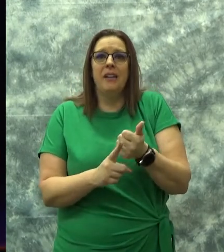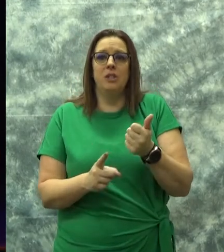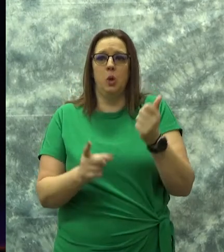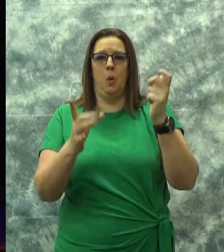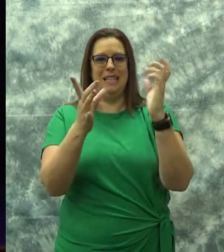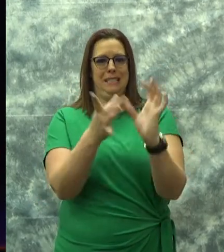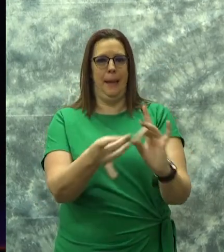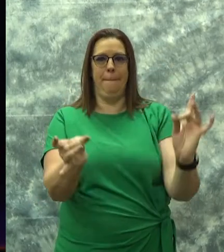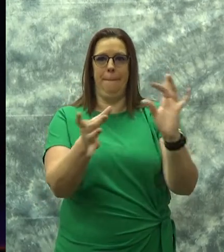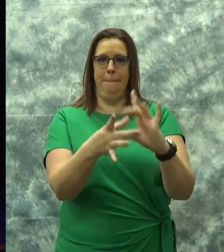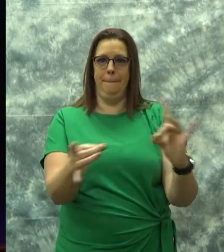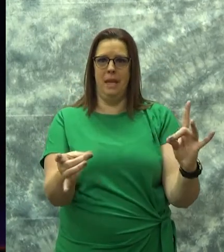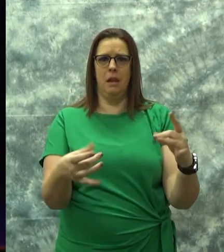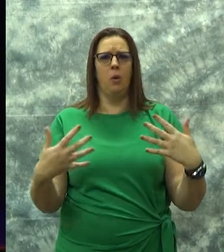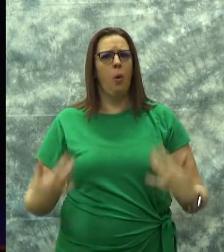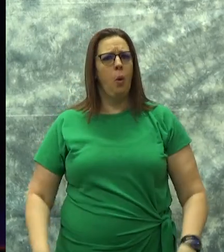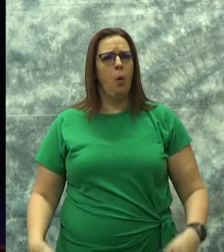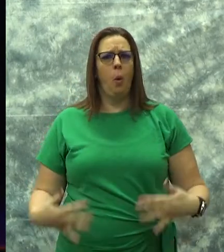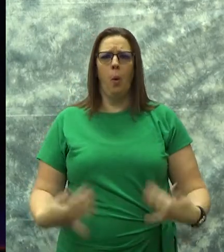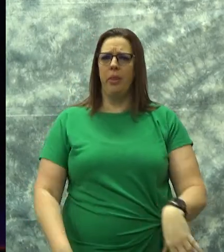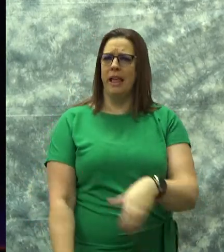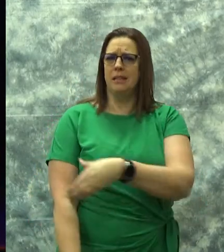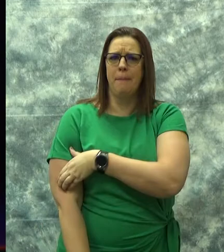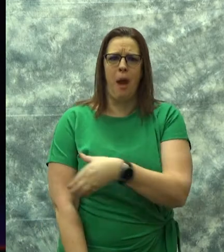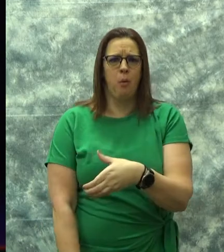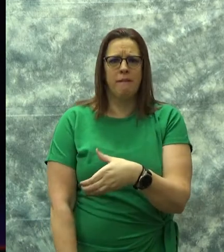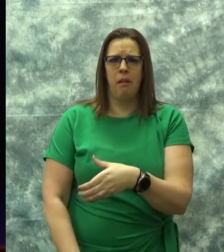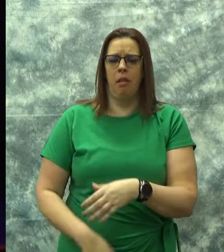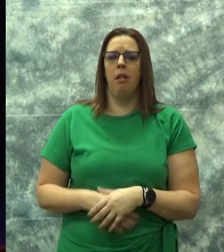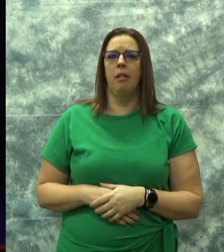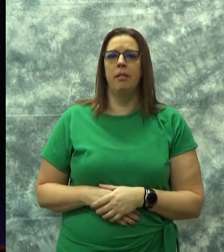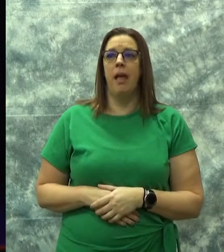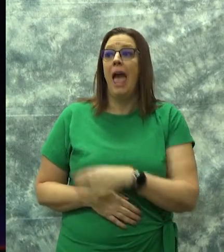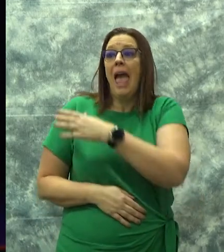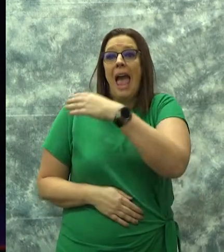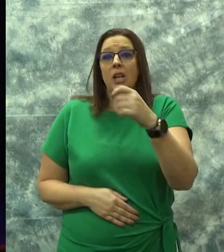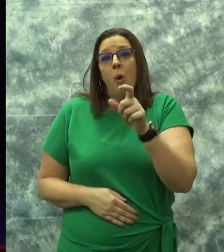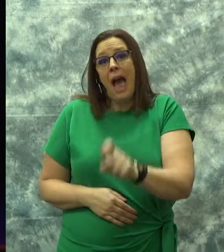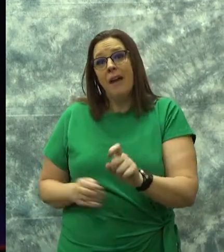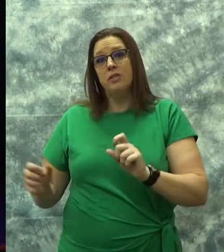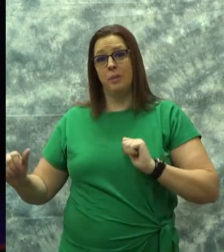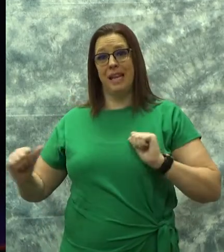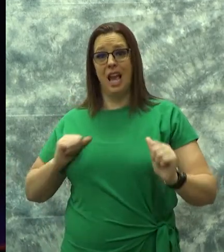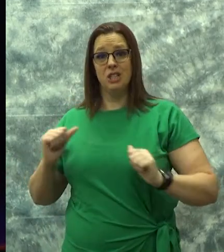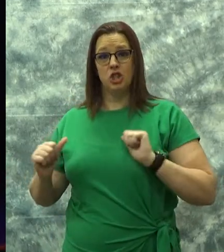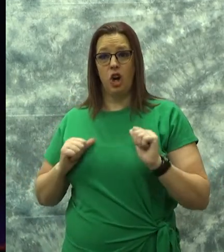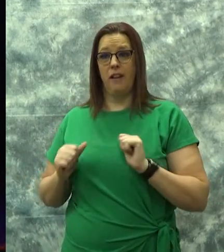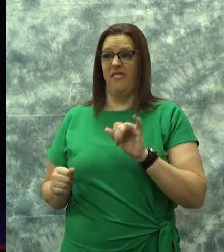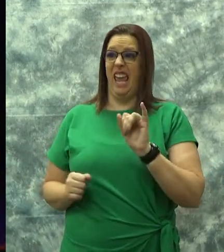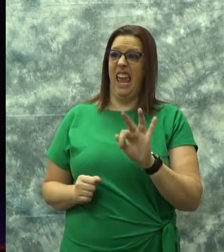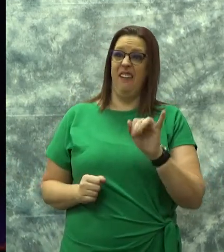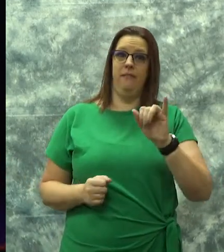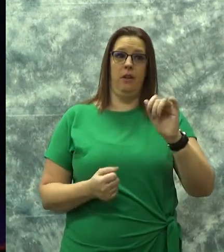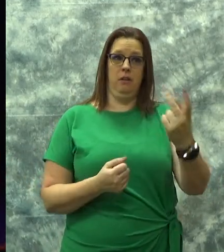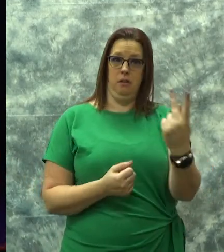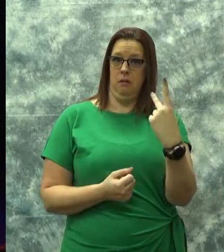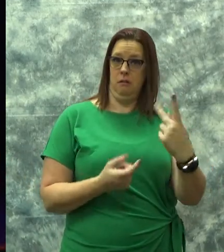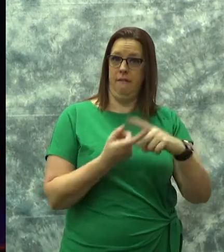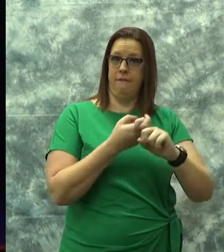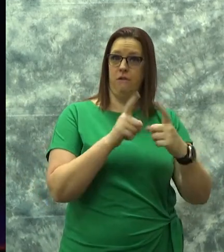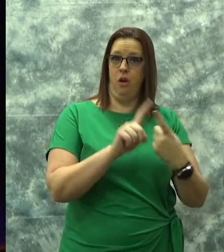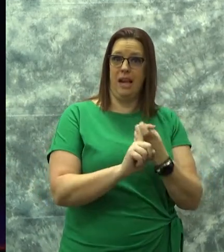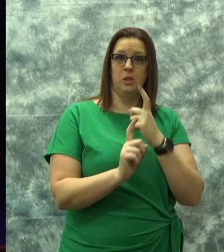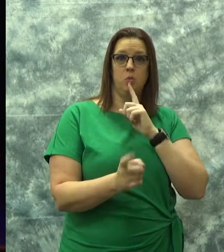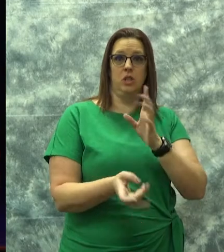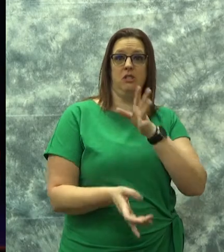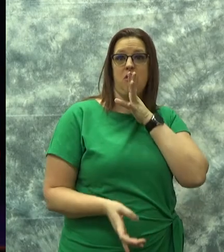speak out loud is powerful. And we have to also be willing to be assertive. If Jeanette and I are going to talk to